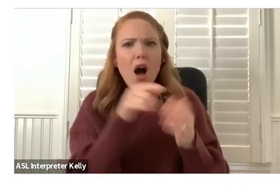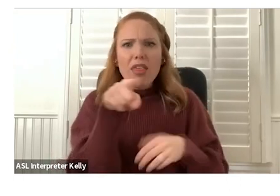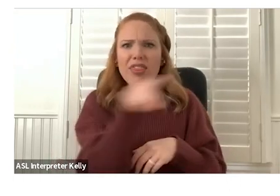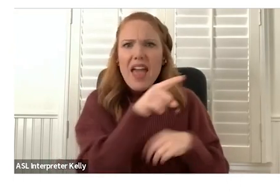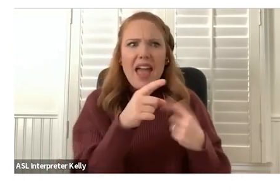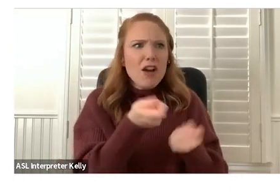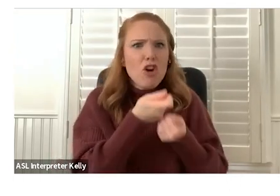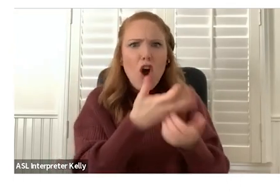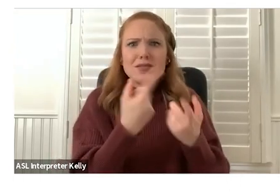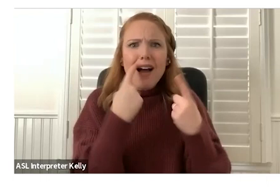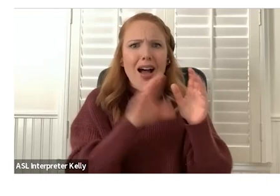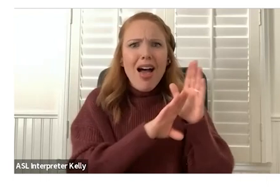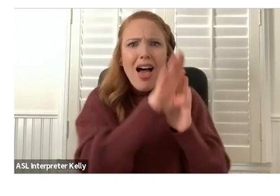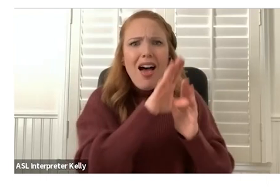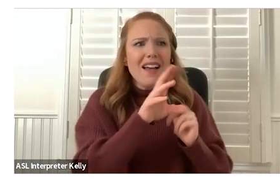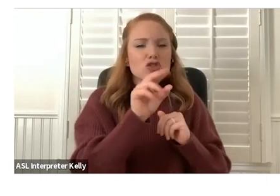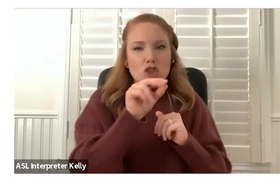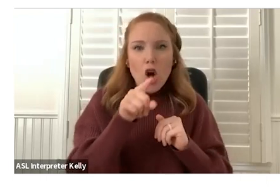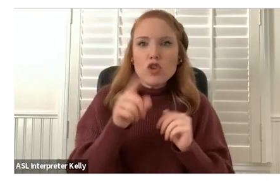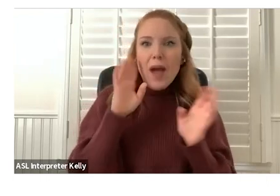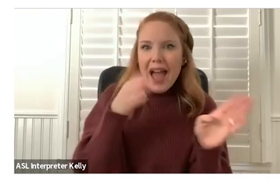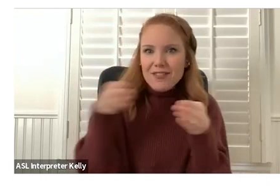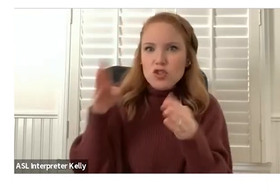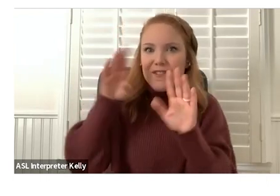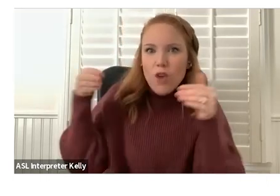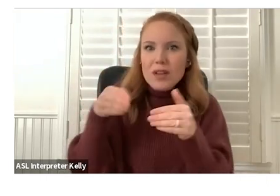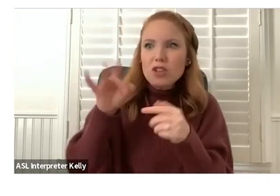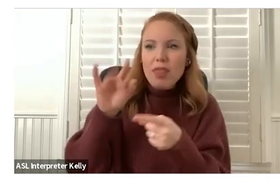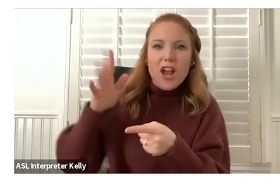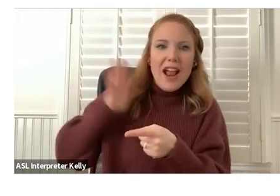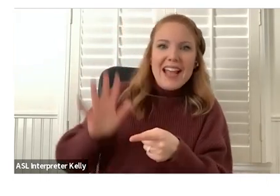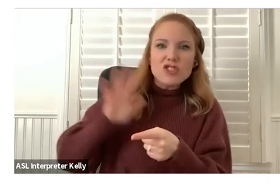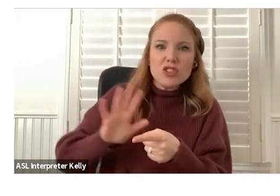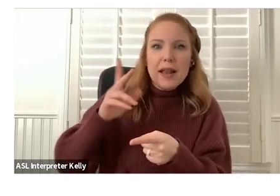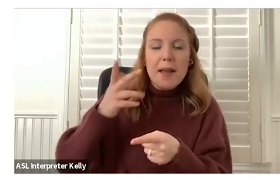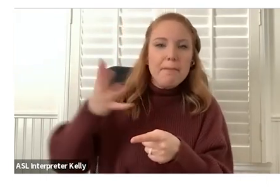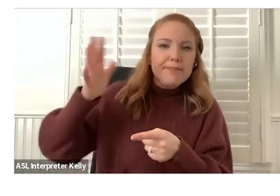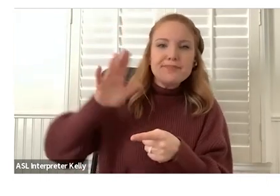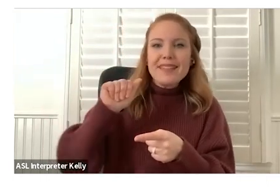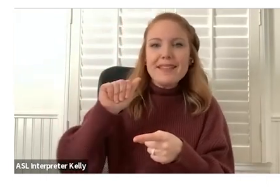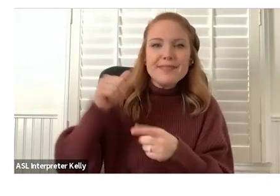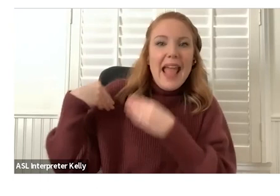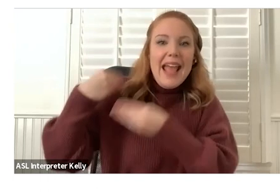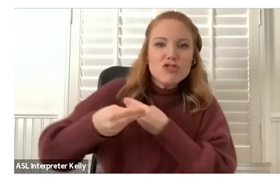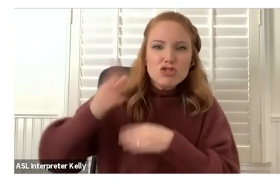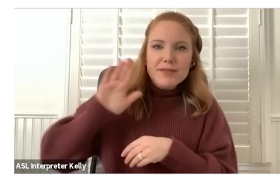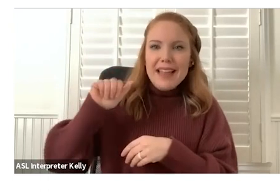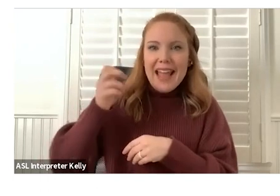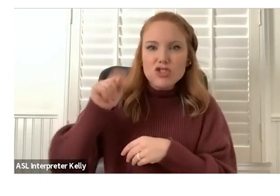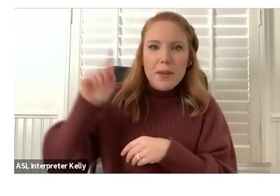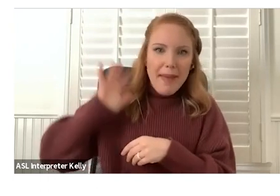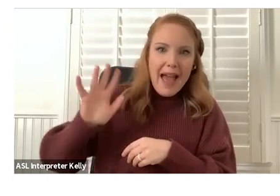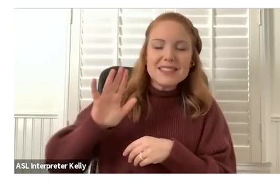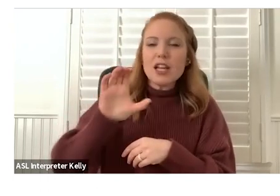defining Orientalism with this quote by Edward Said, where he says, to simply say that Orientalism was a rationalization of